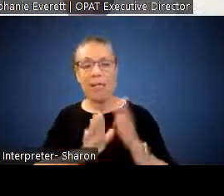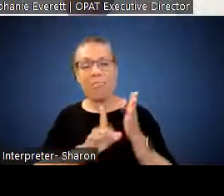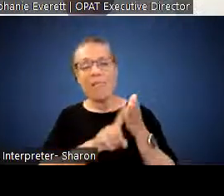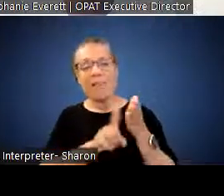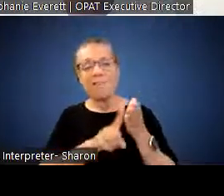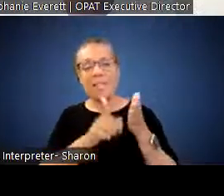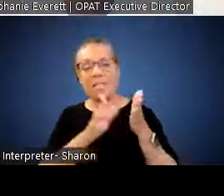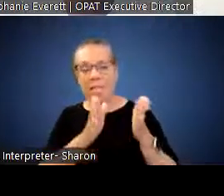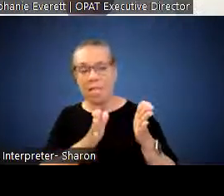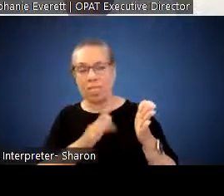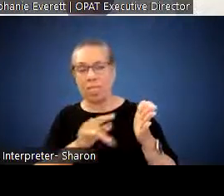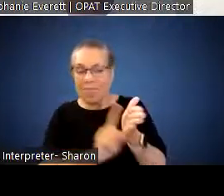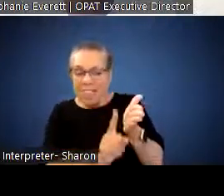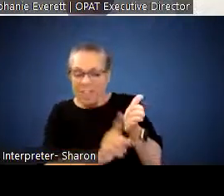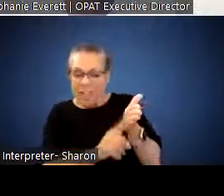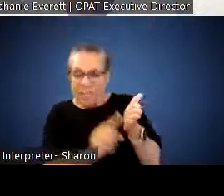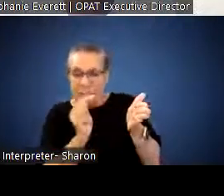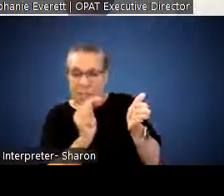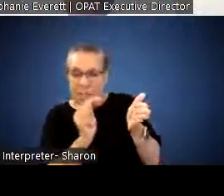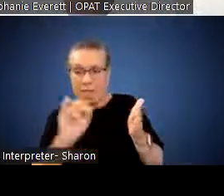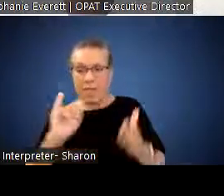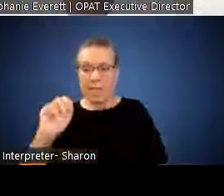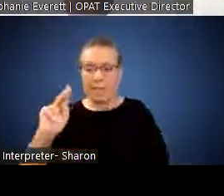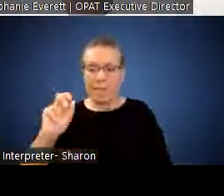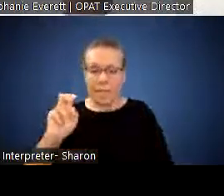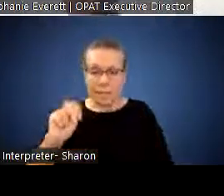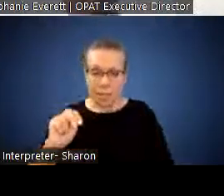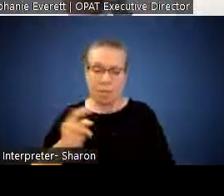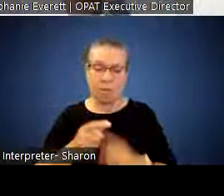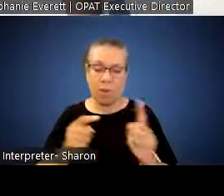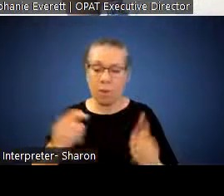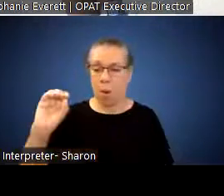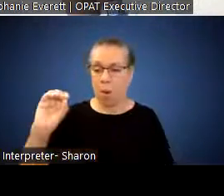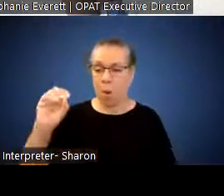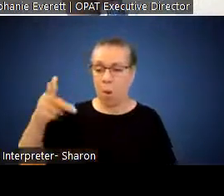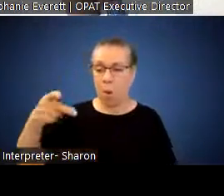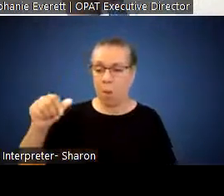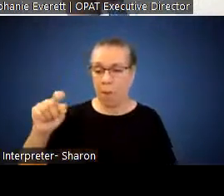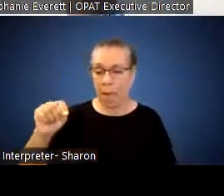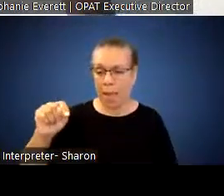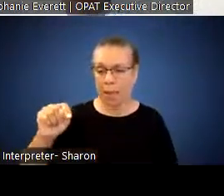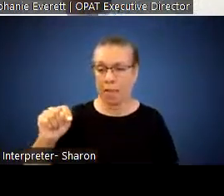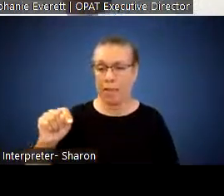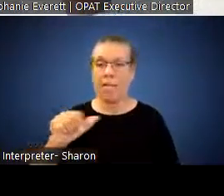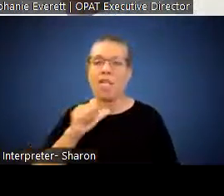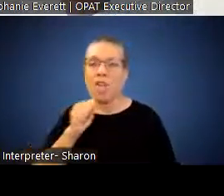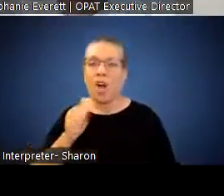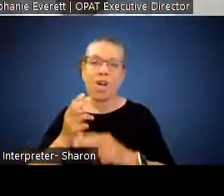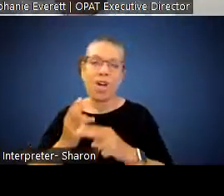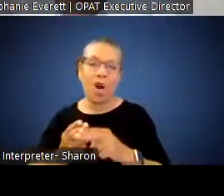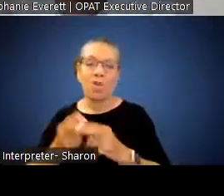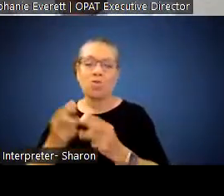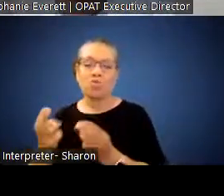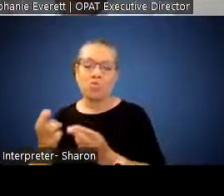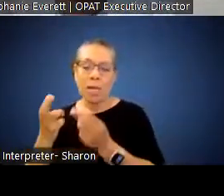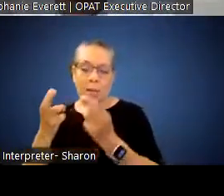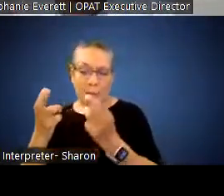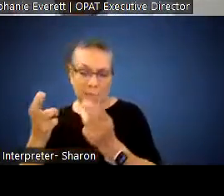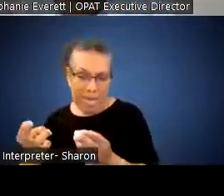itself being complete by OPAT versus like a recommendation as well, and then it going to the